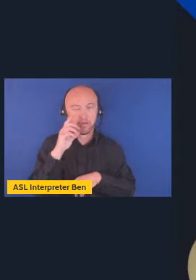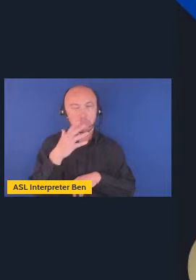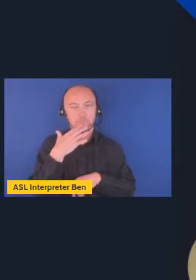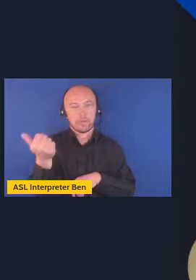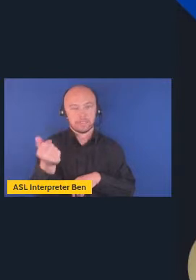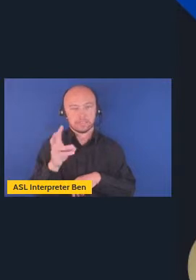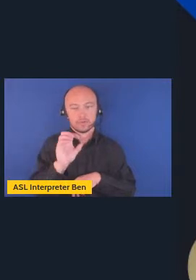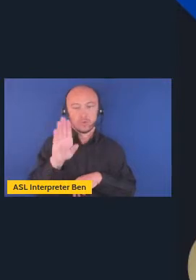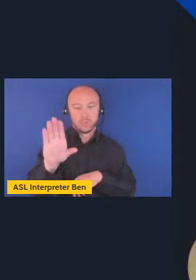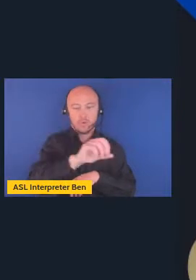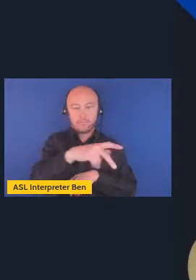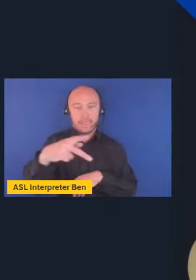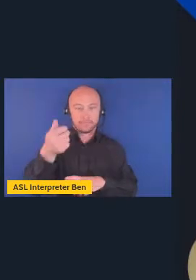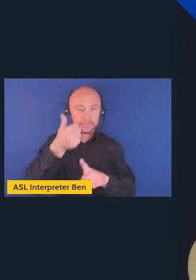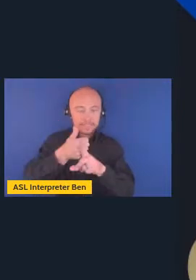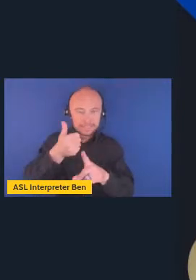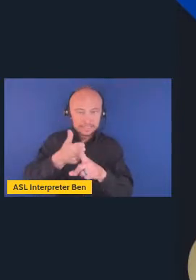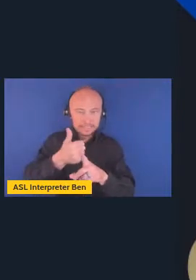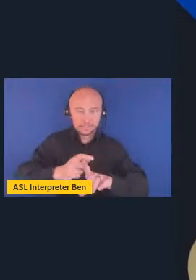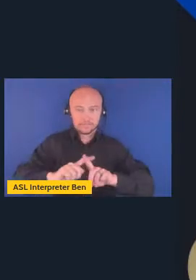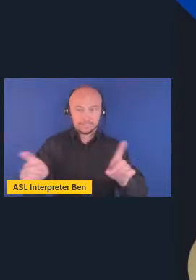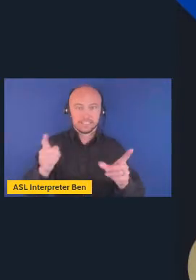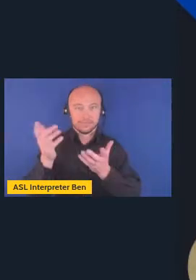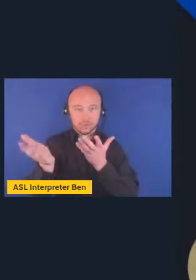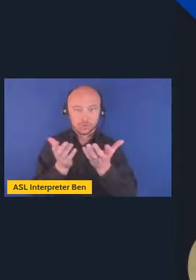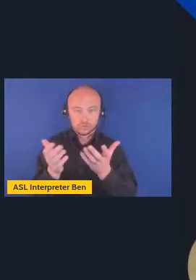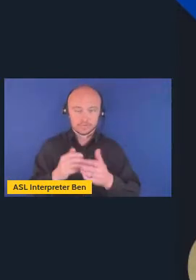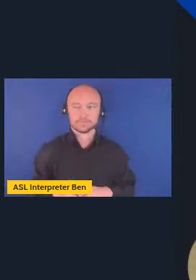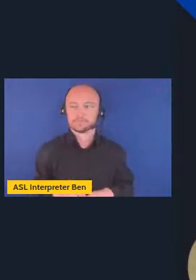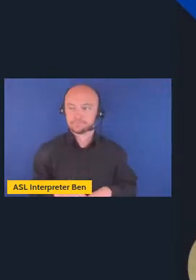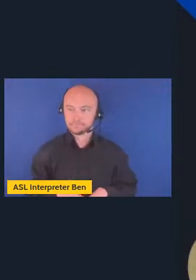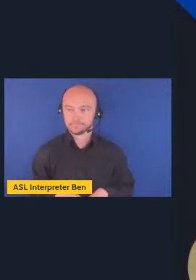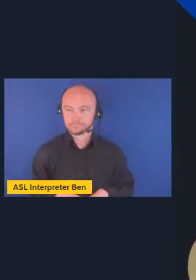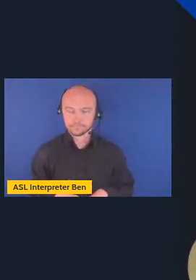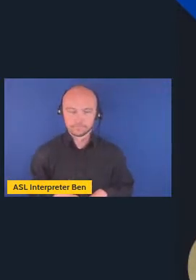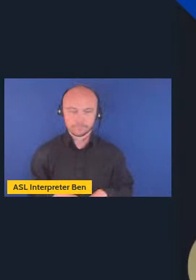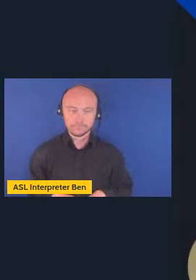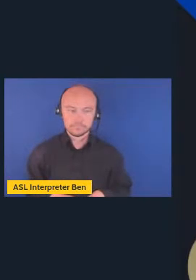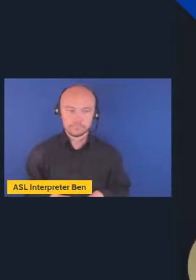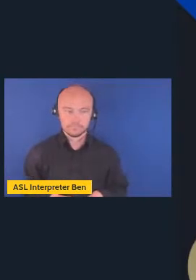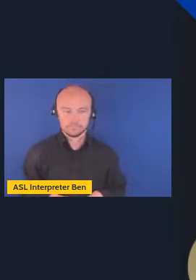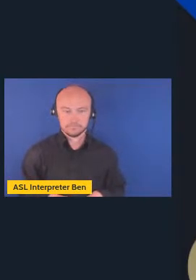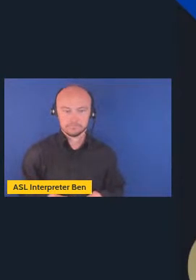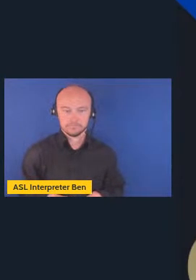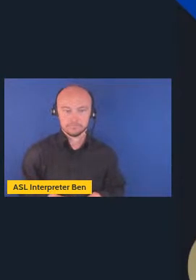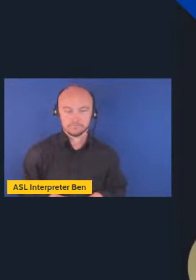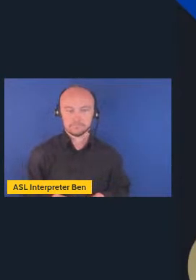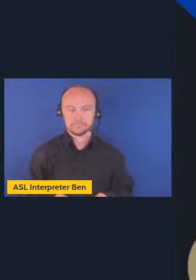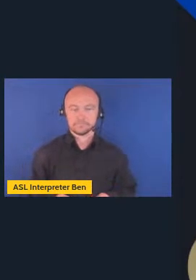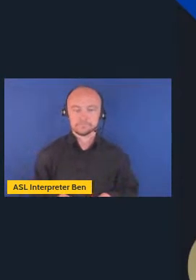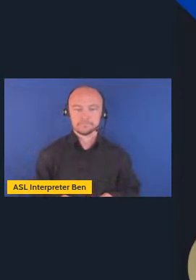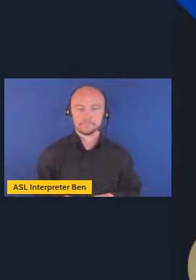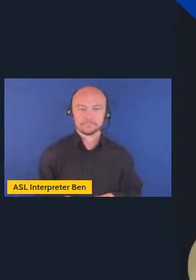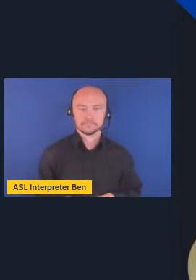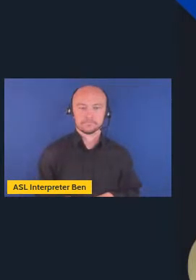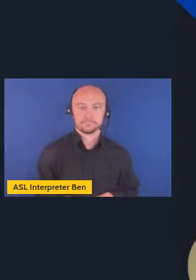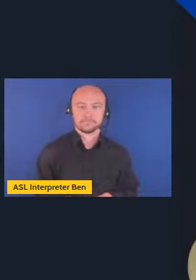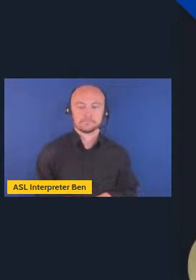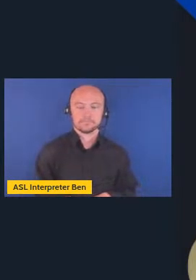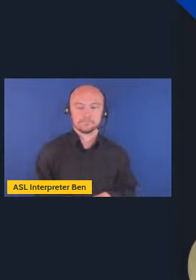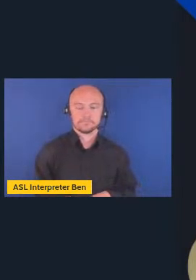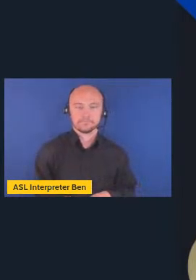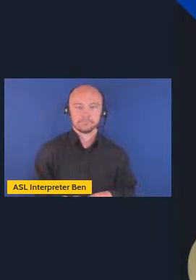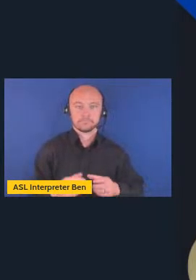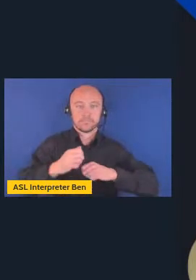app itself in a different service, since it could be standalone. So the